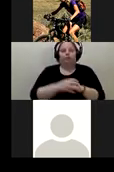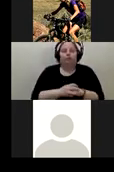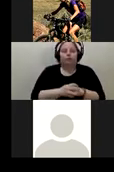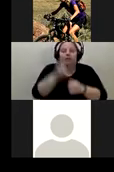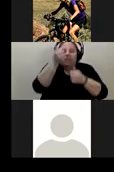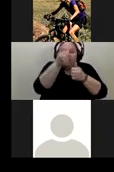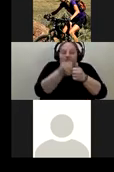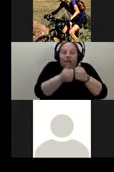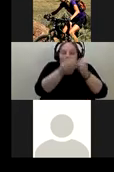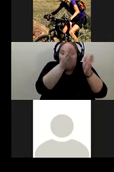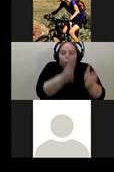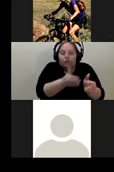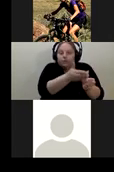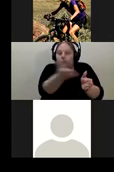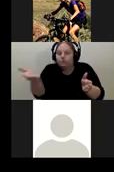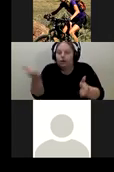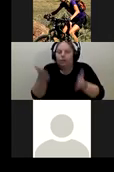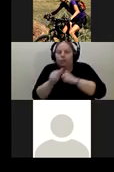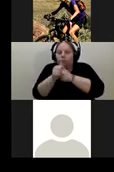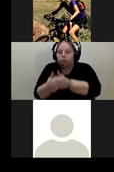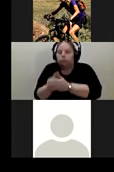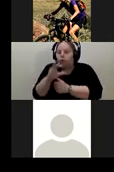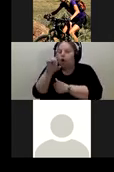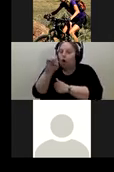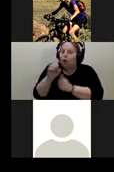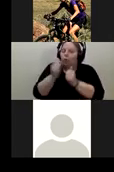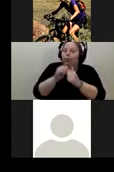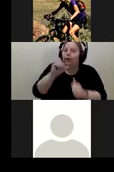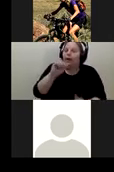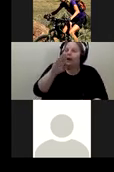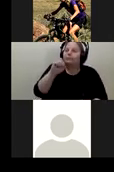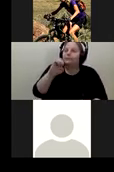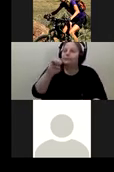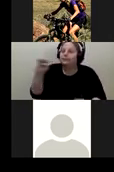you, you know, maybe you follow the codes under APSE, maybe under